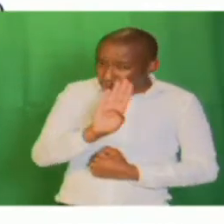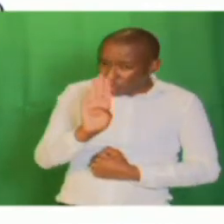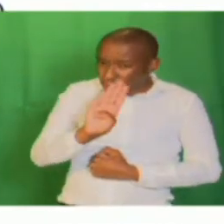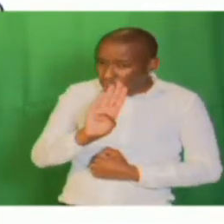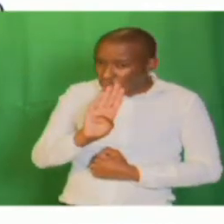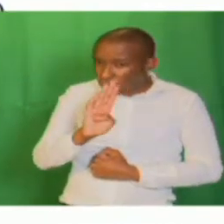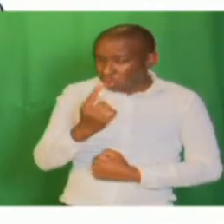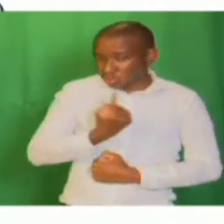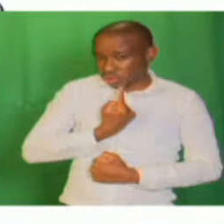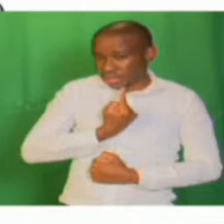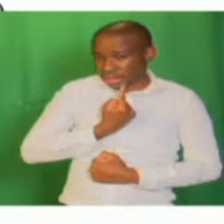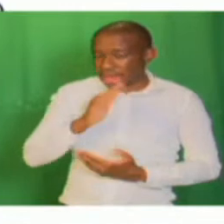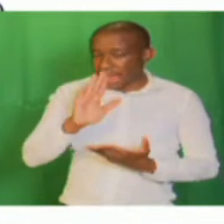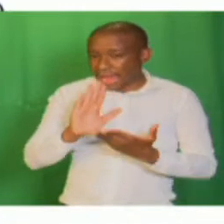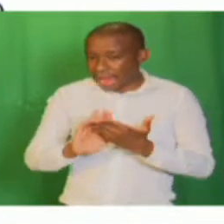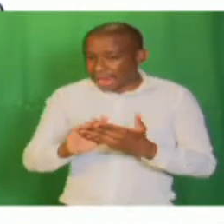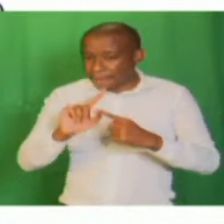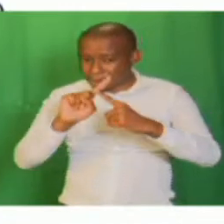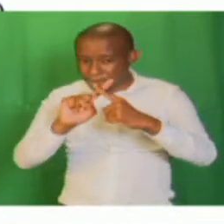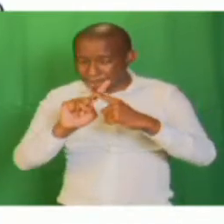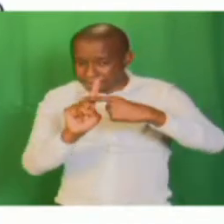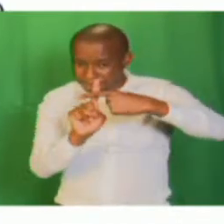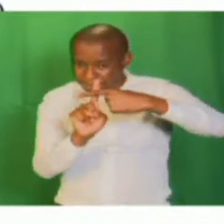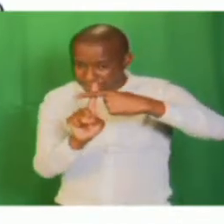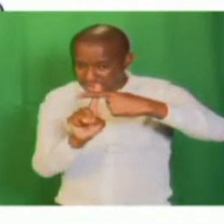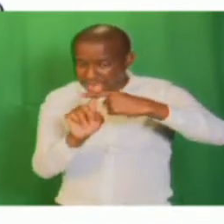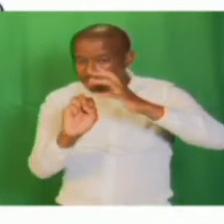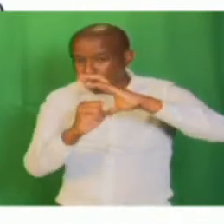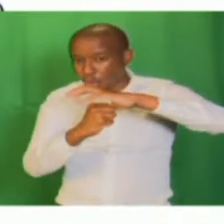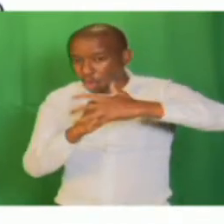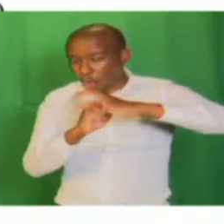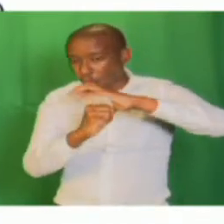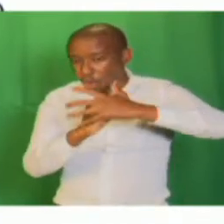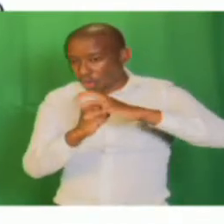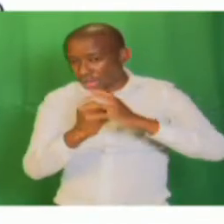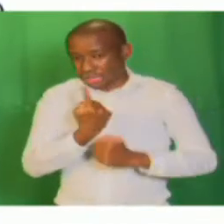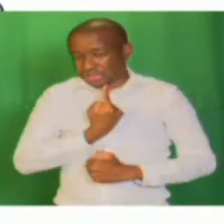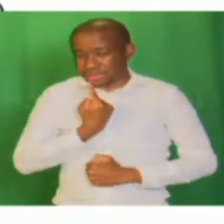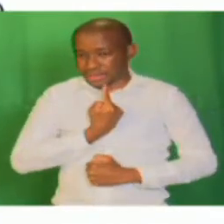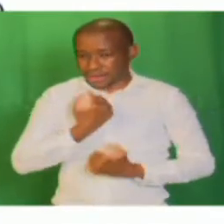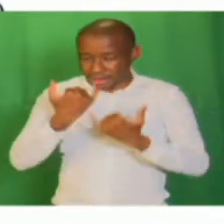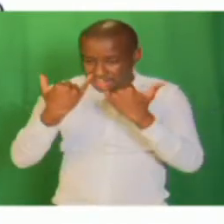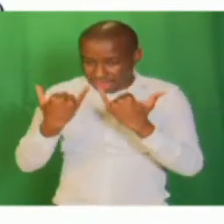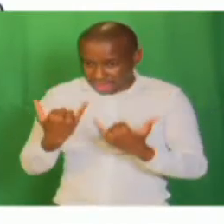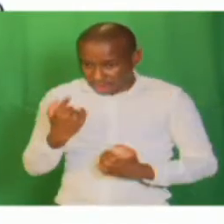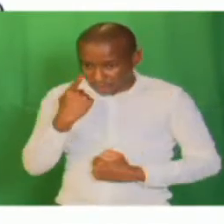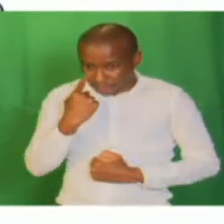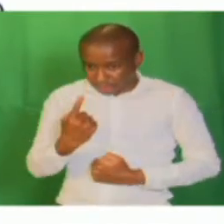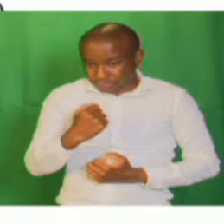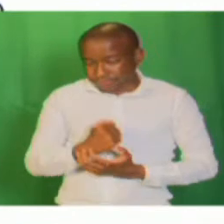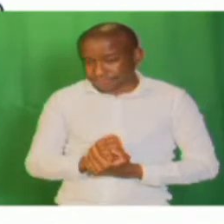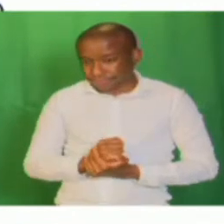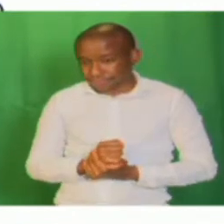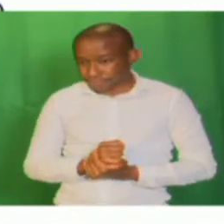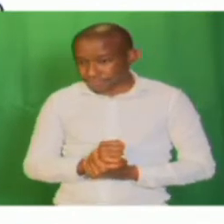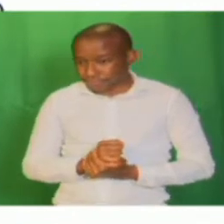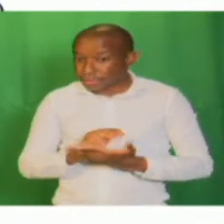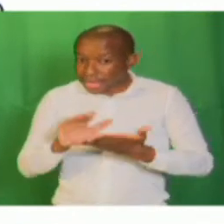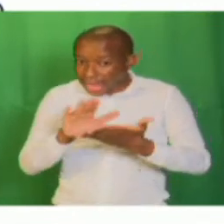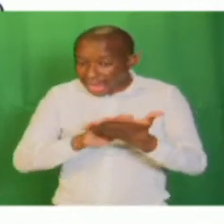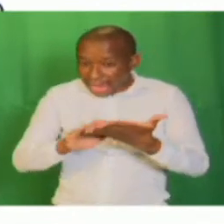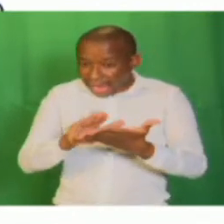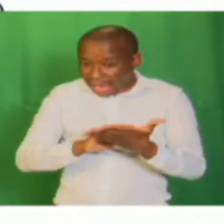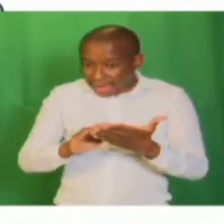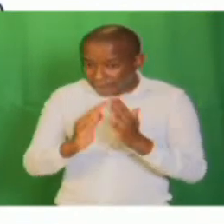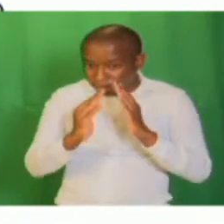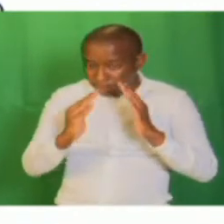on its own plus the orange rectangle on its own. Let us do it here. The area of this